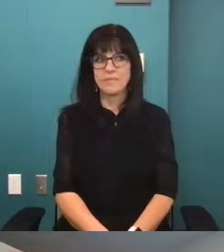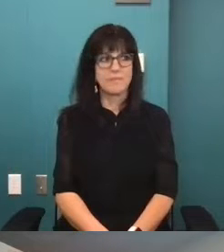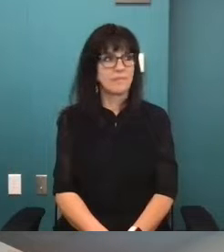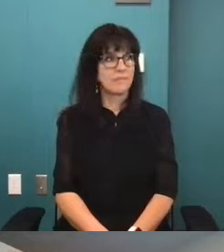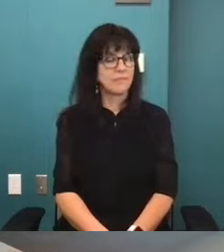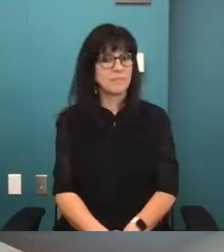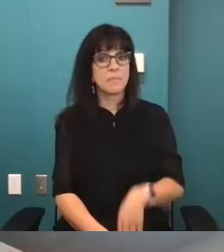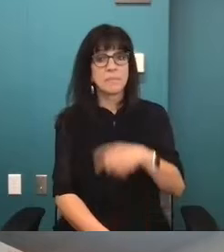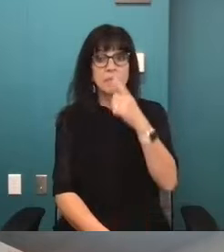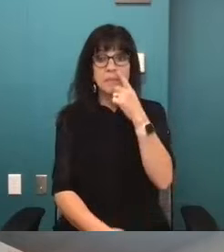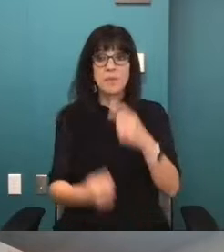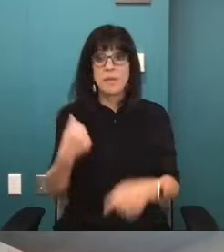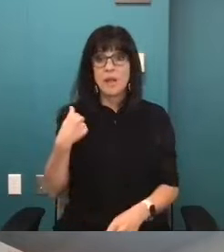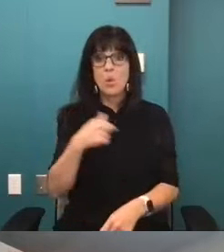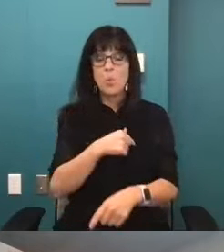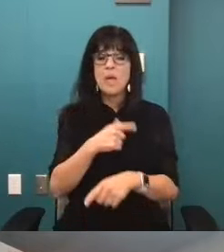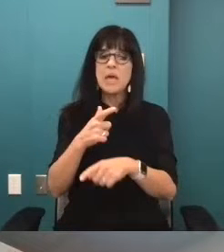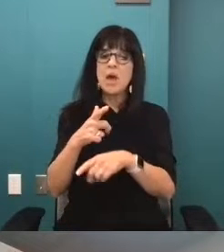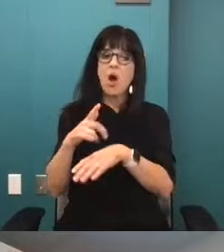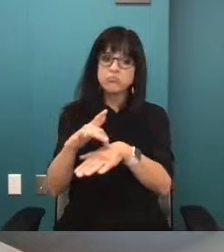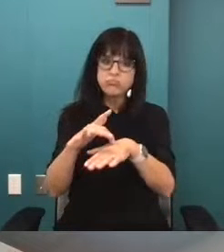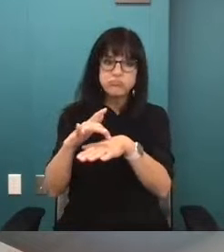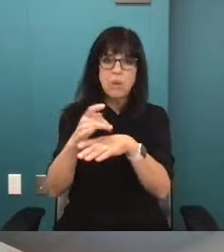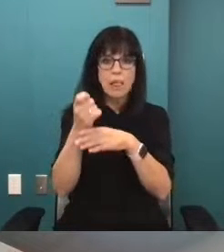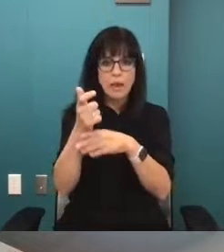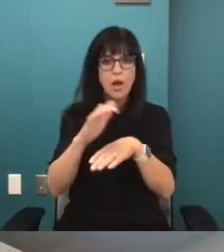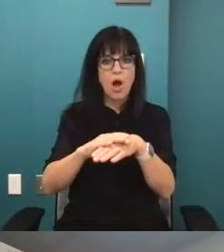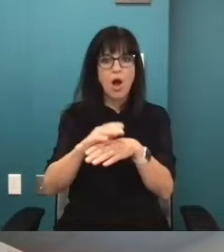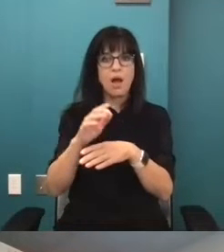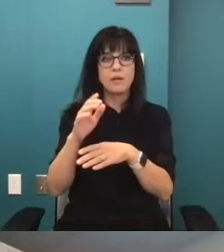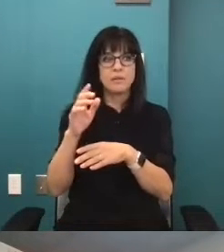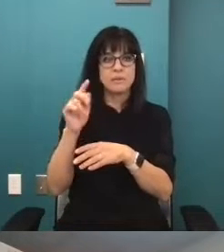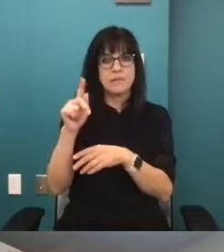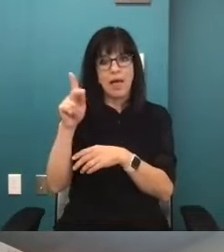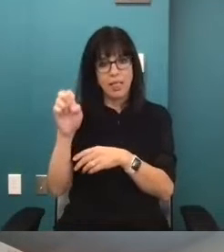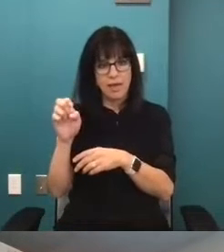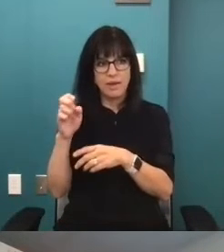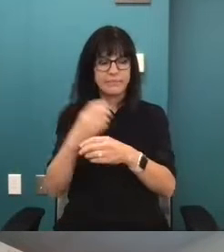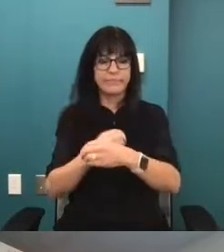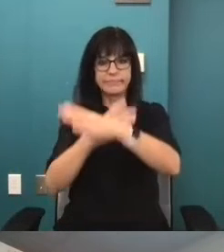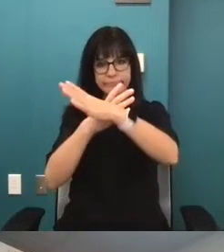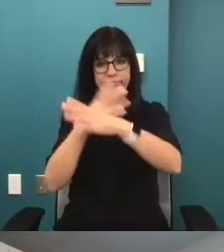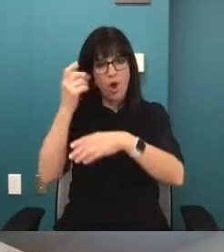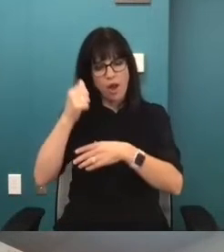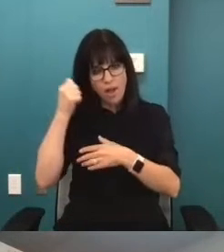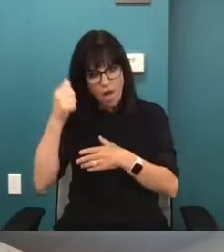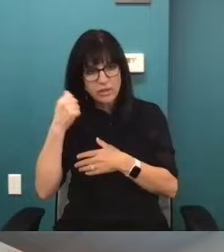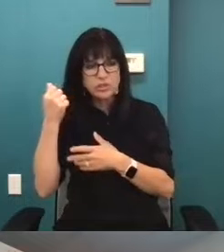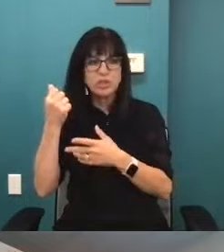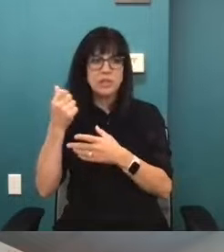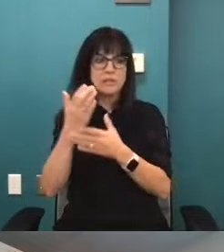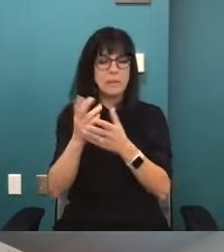We are going to just touch a little bit on teleaudiology. A lot of people have had questions about this or called me about